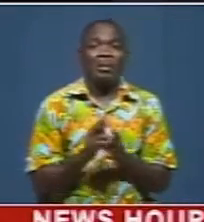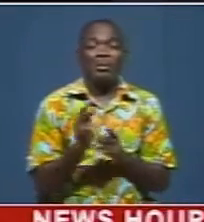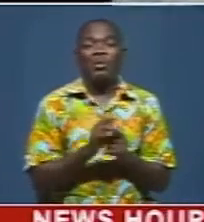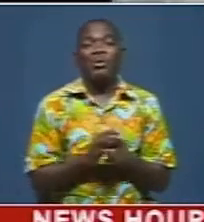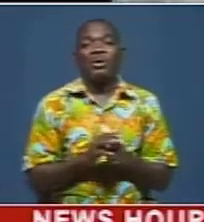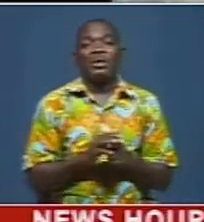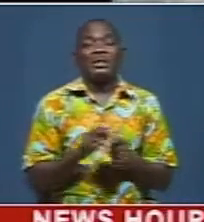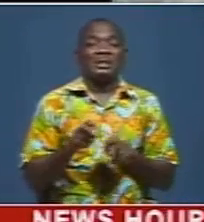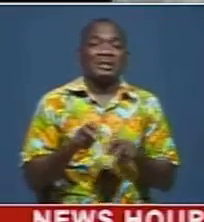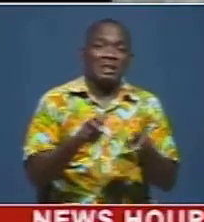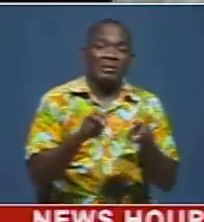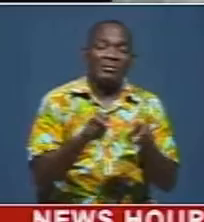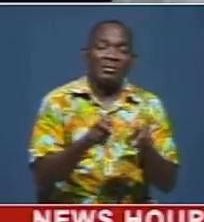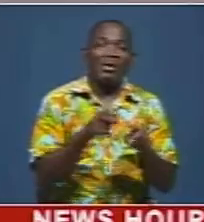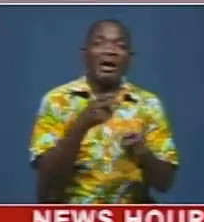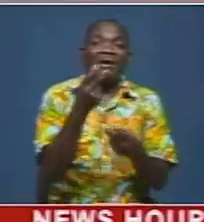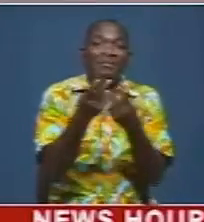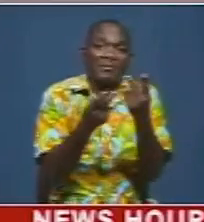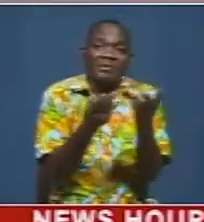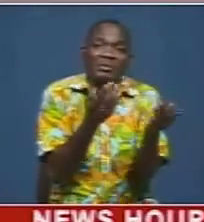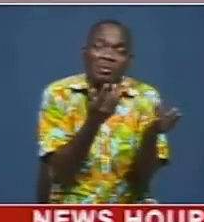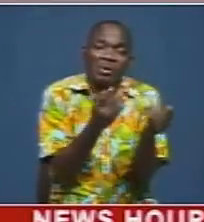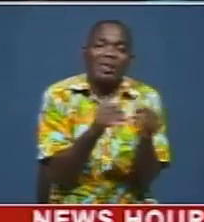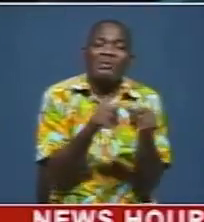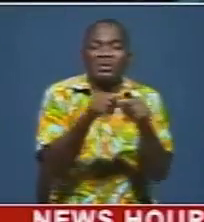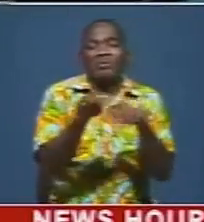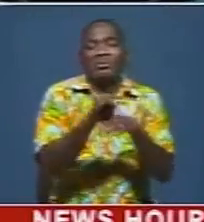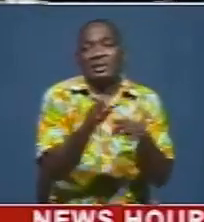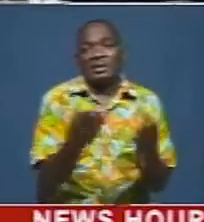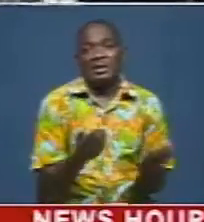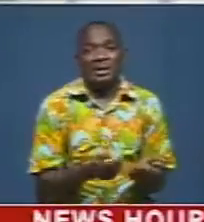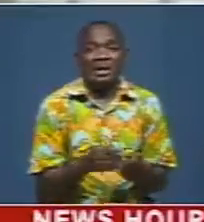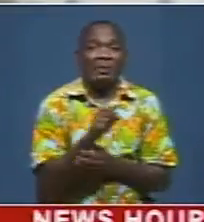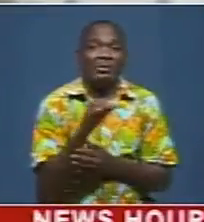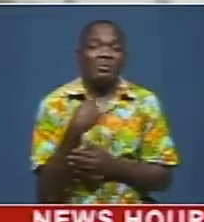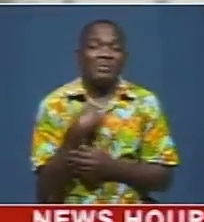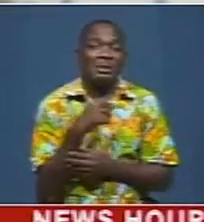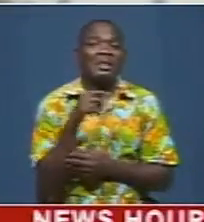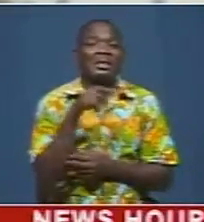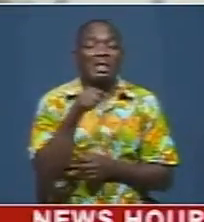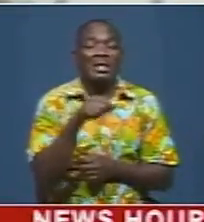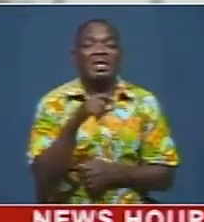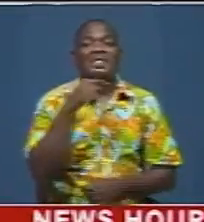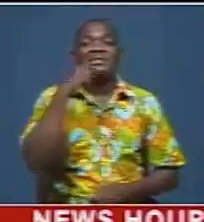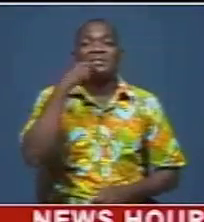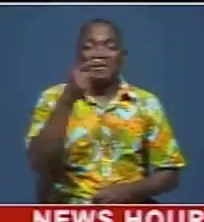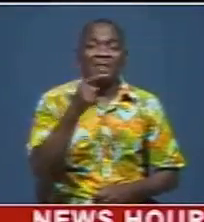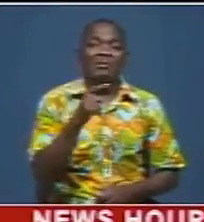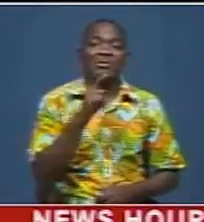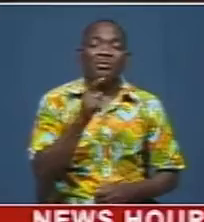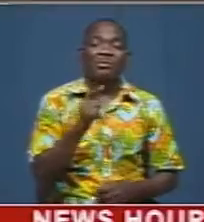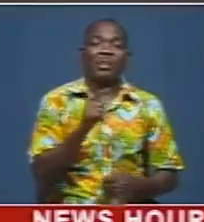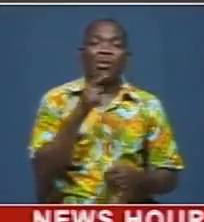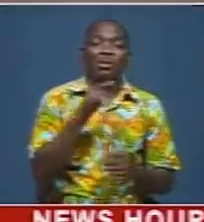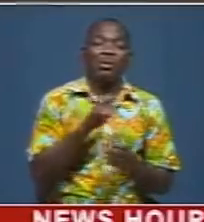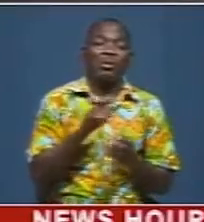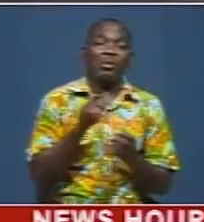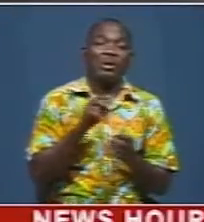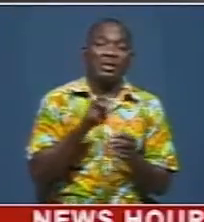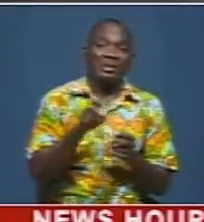do best, and they are waiting eagerly to continue with their business. So I can say on authority that all travel and tour